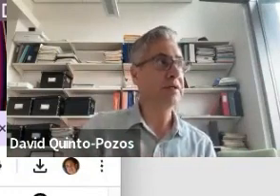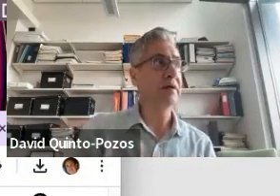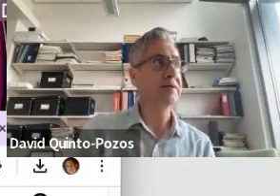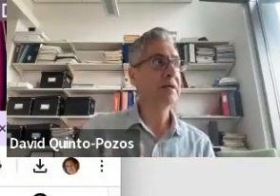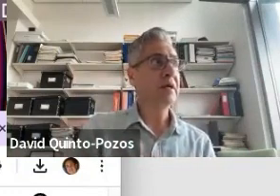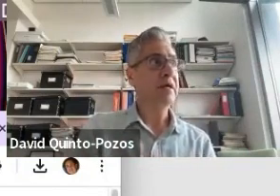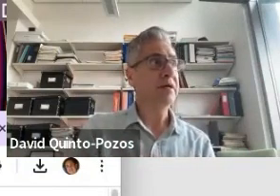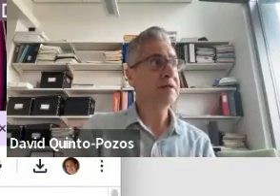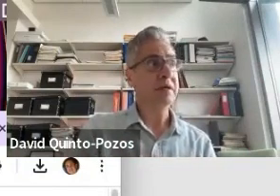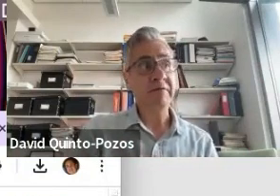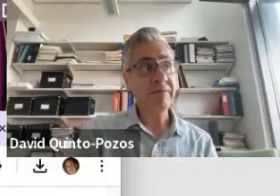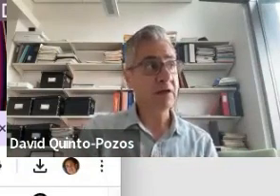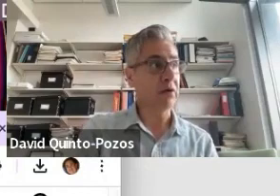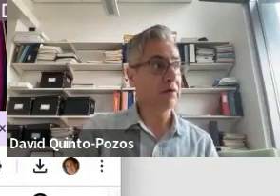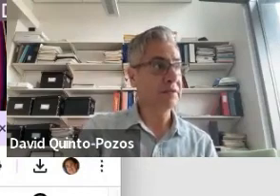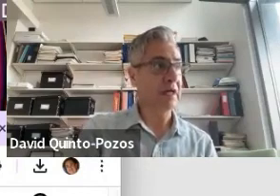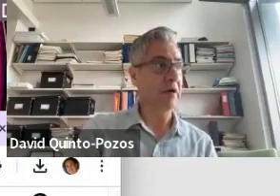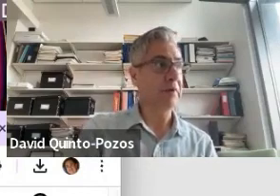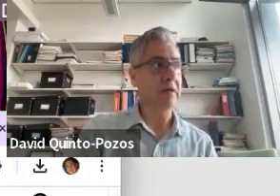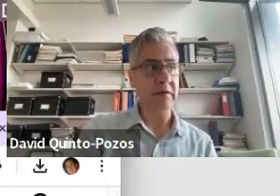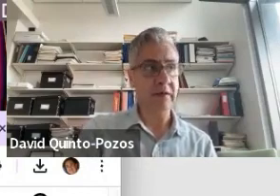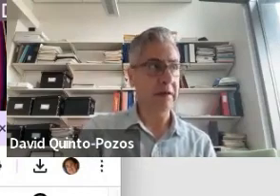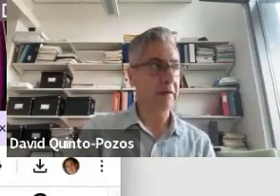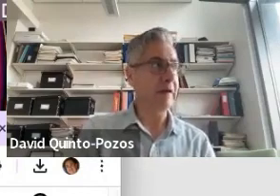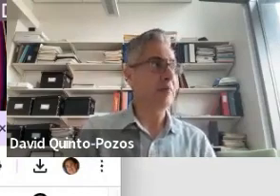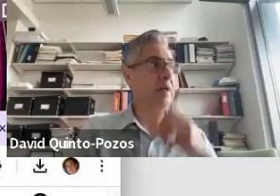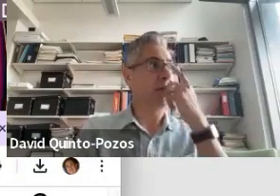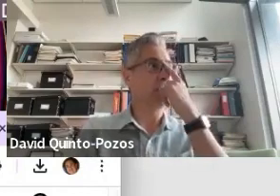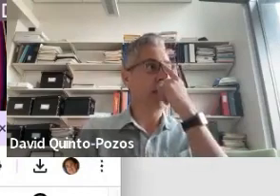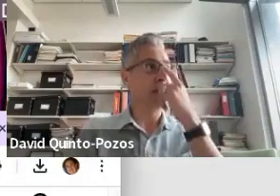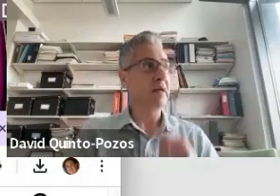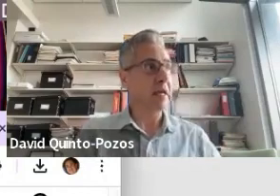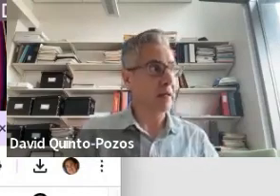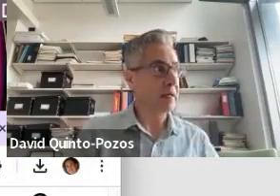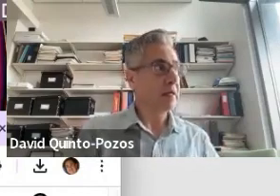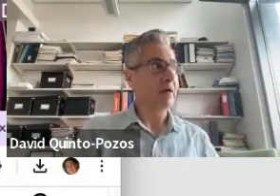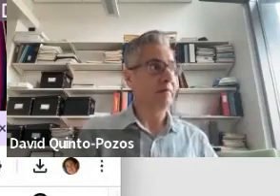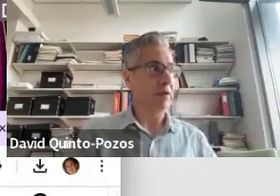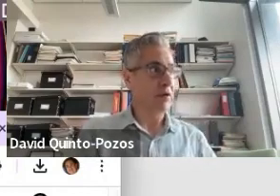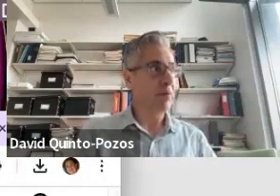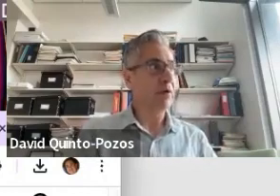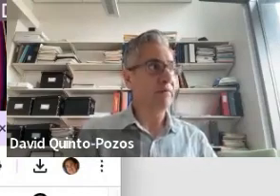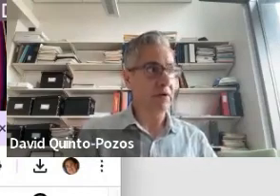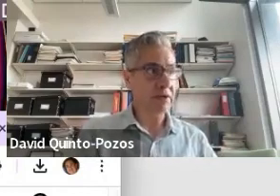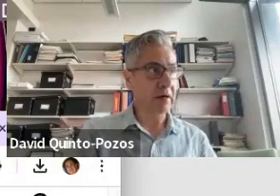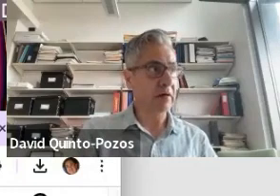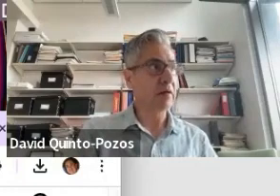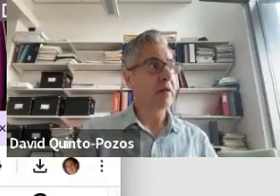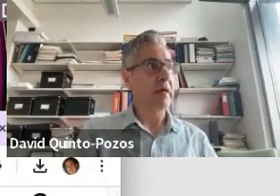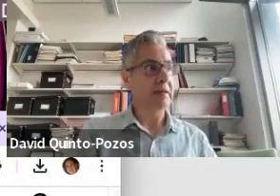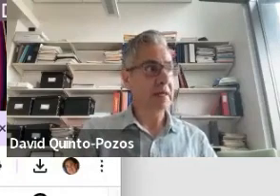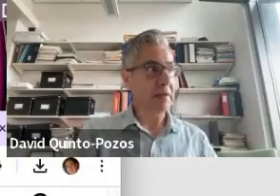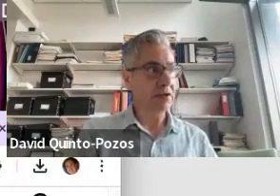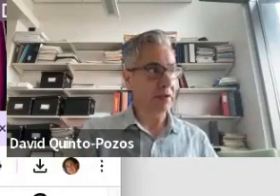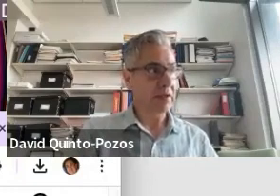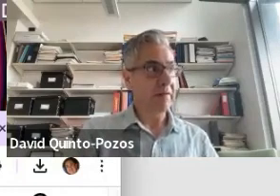the details. Here's a figure set up in APA format. Again, a figure number, a figure title,